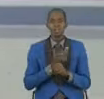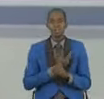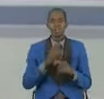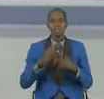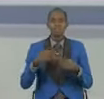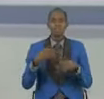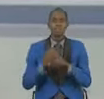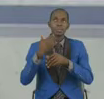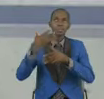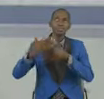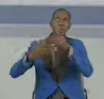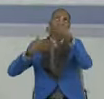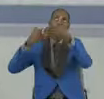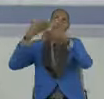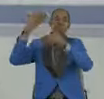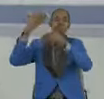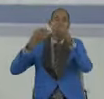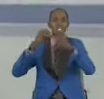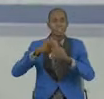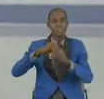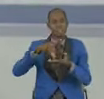progress in learning,